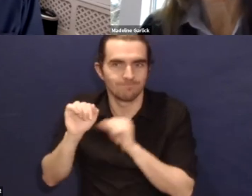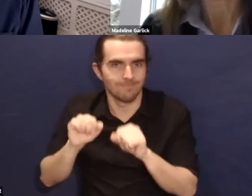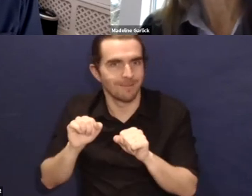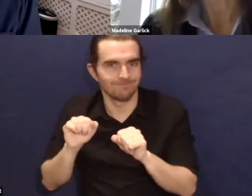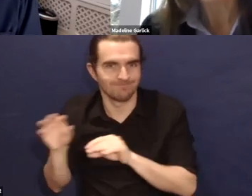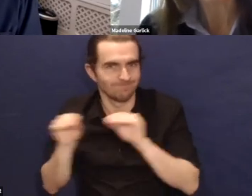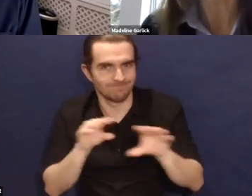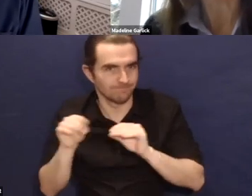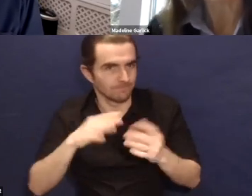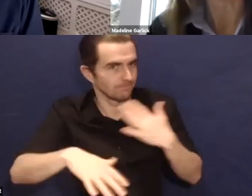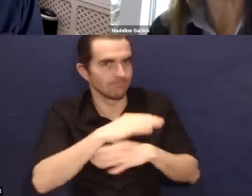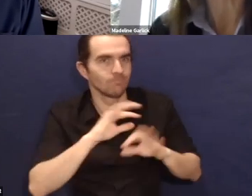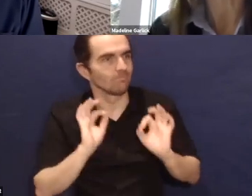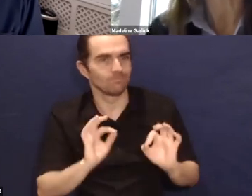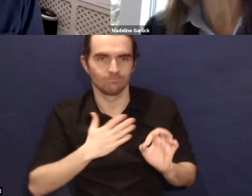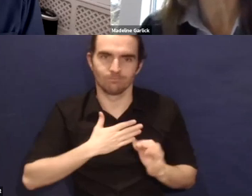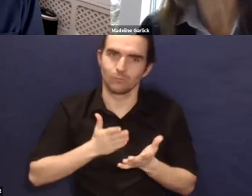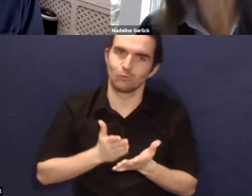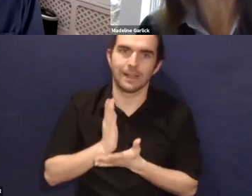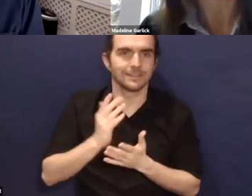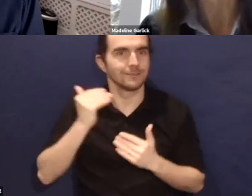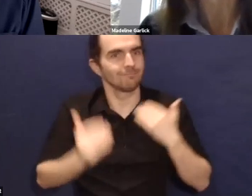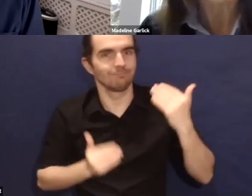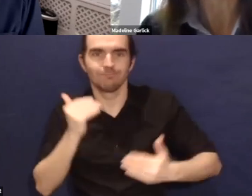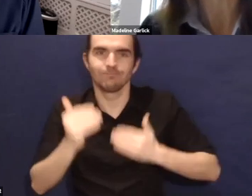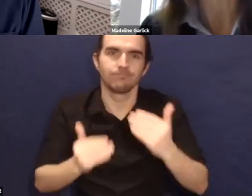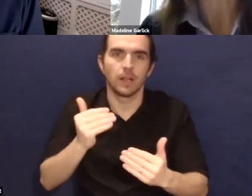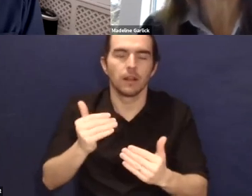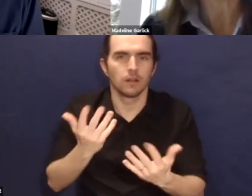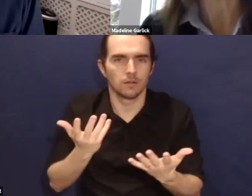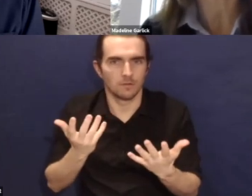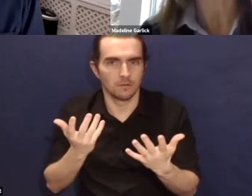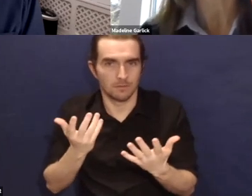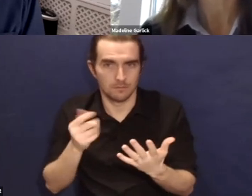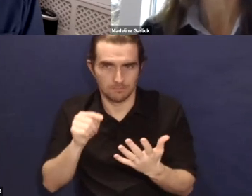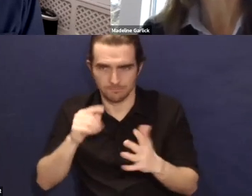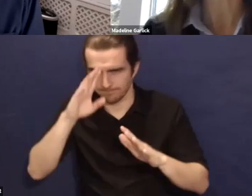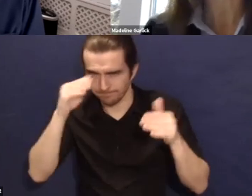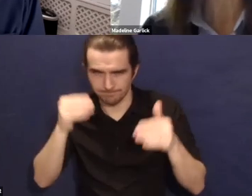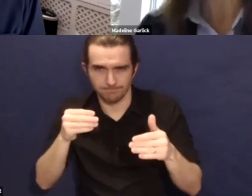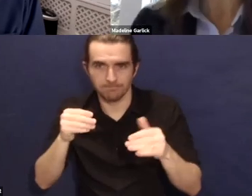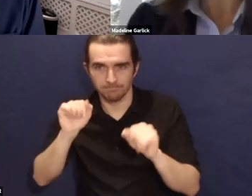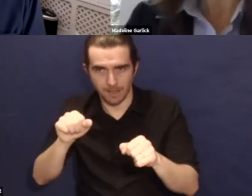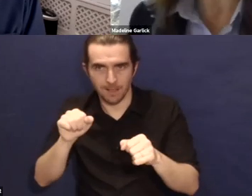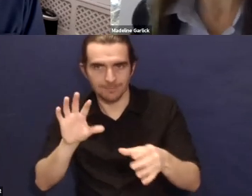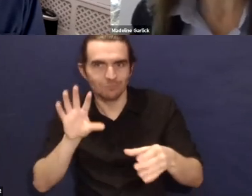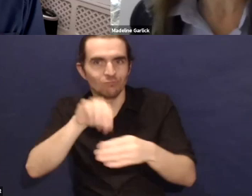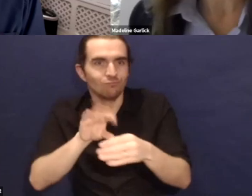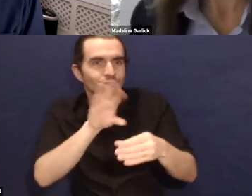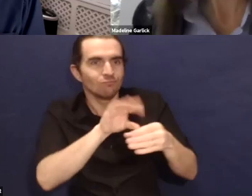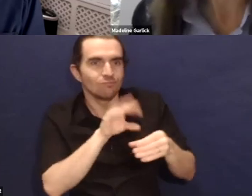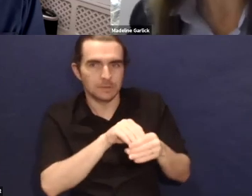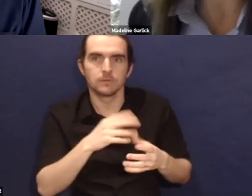rights. It's incumbent upon all of us involved in this area to help, to work, to advocate for, ensuring that these rights are